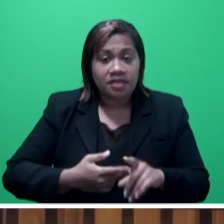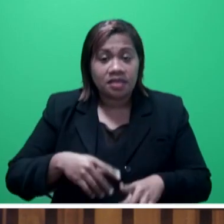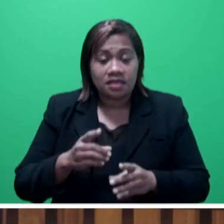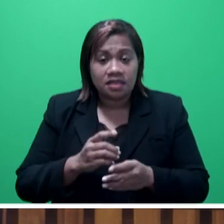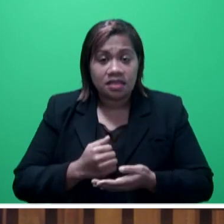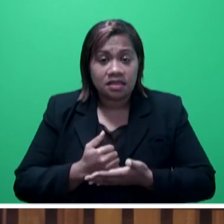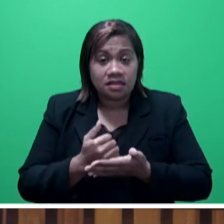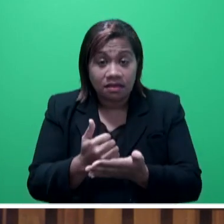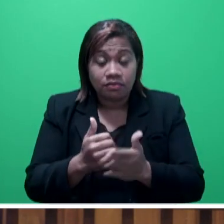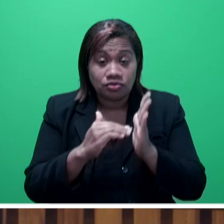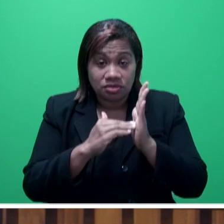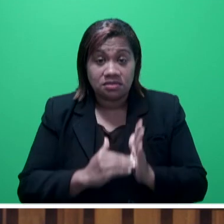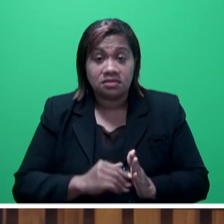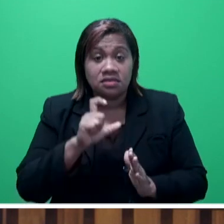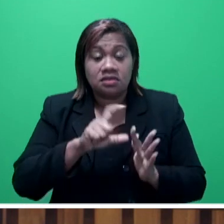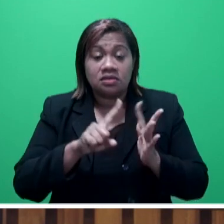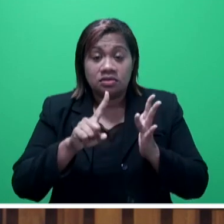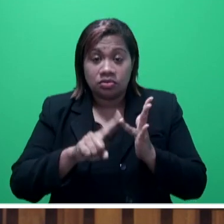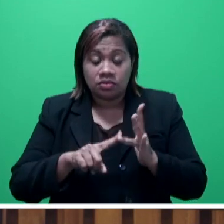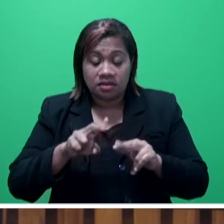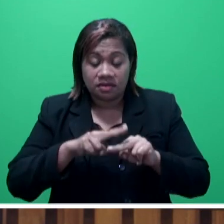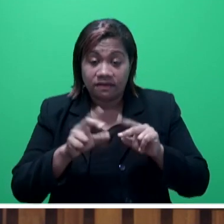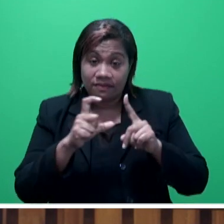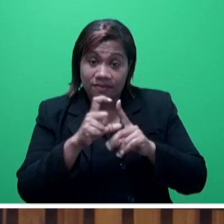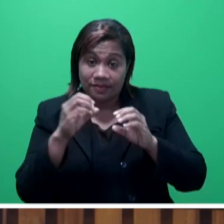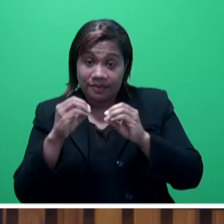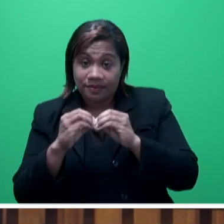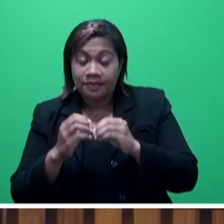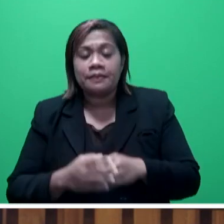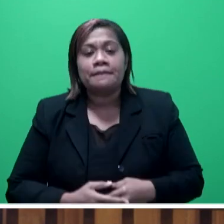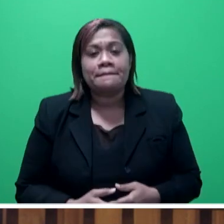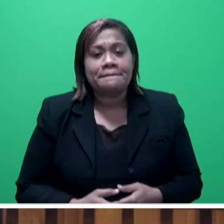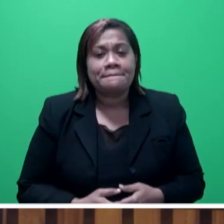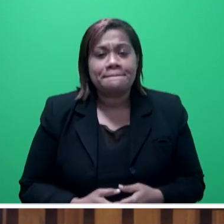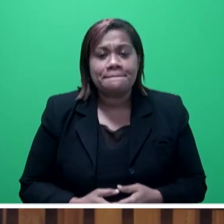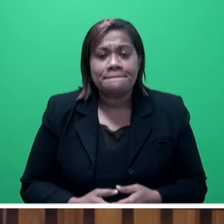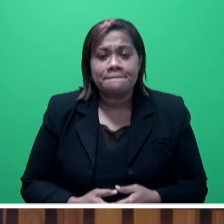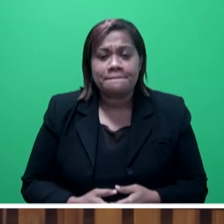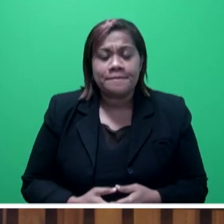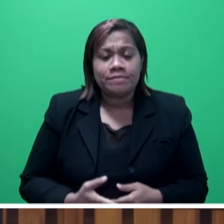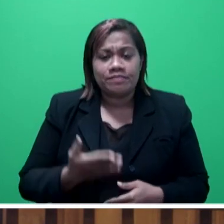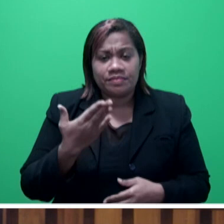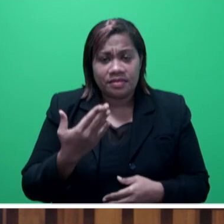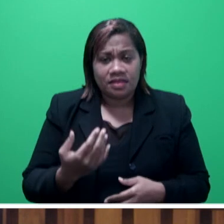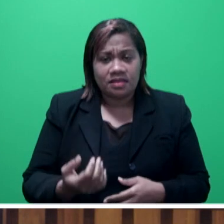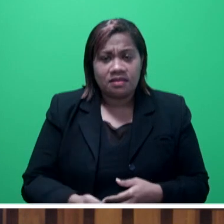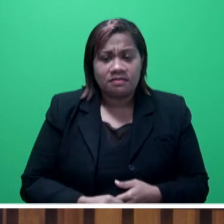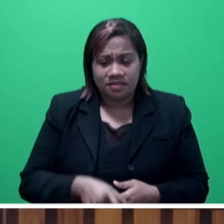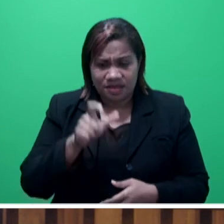FDB. South Minam, we have an engineer, Rene Dungunivalu from